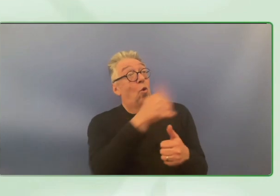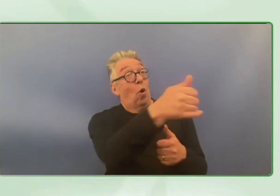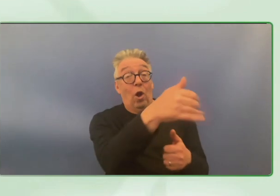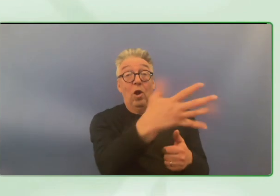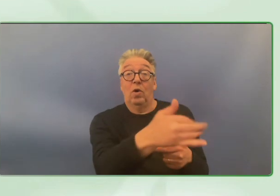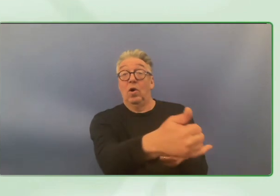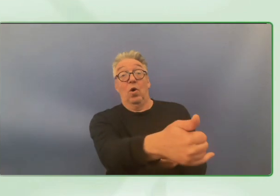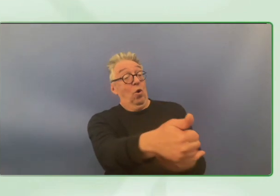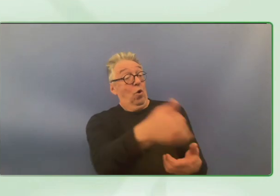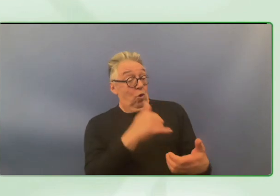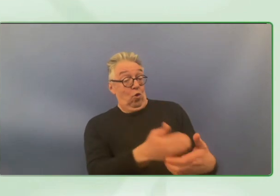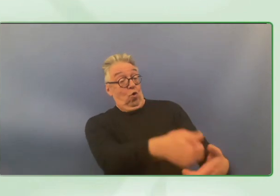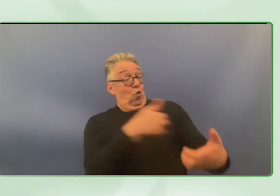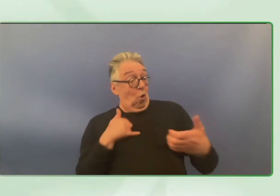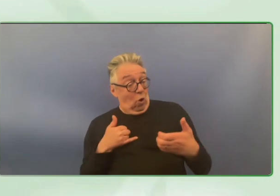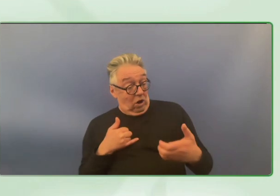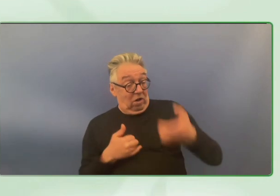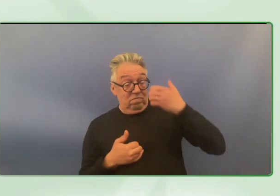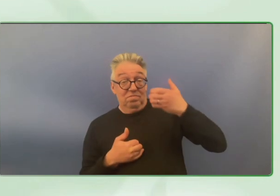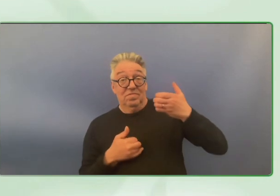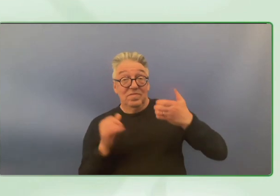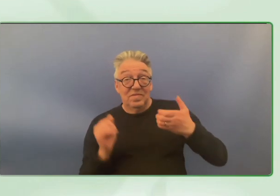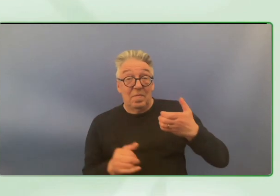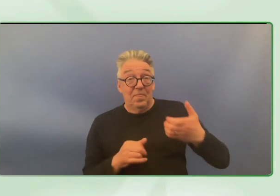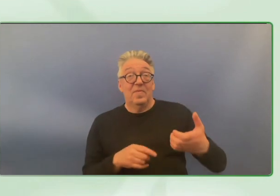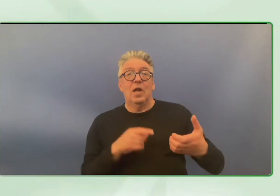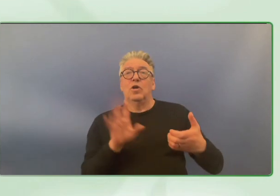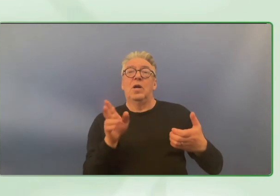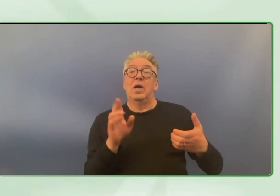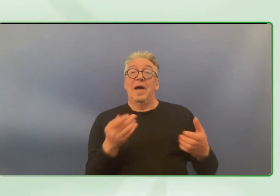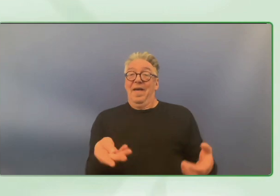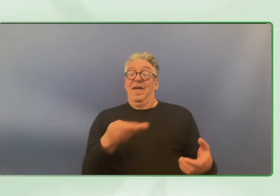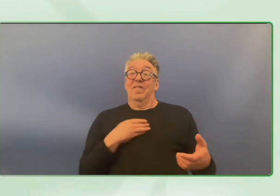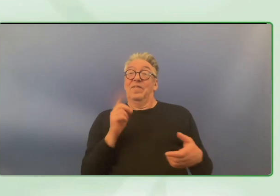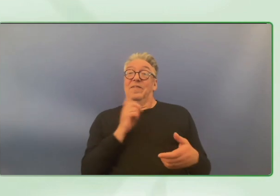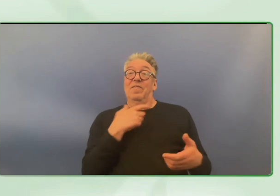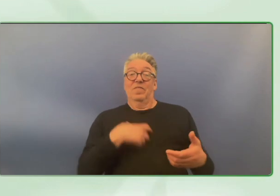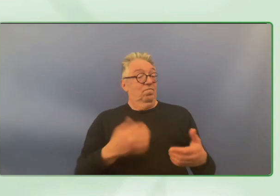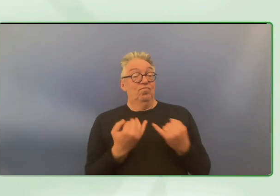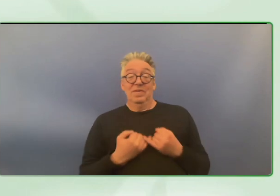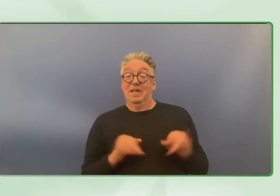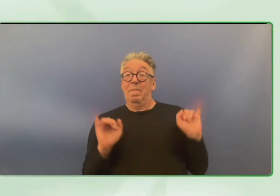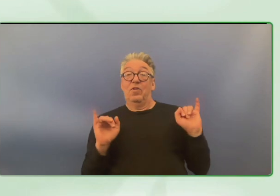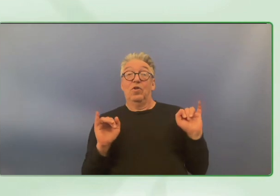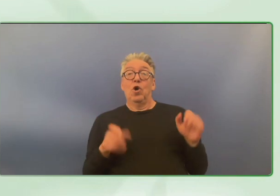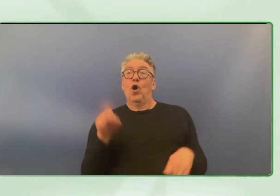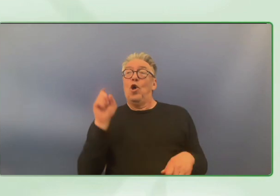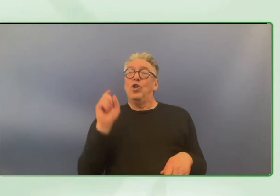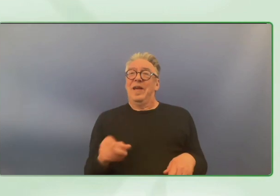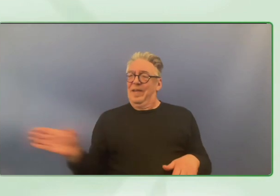So it provides like independence to the deaf people without the need of an interpreter